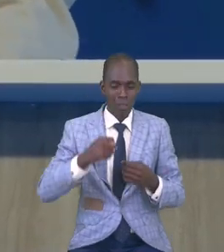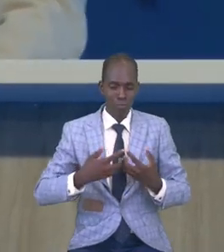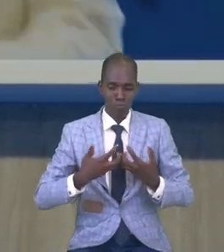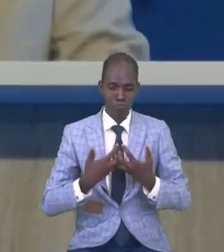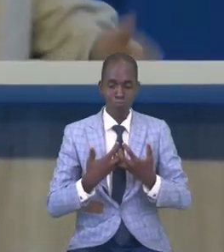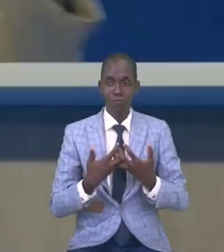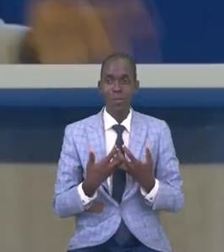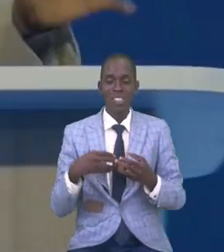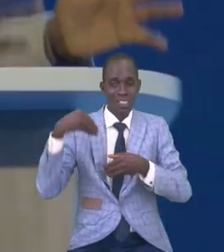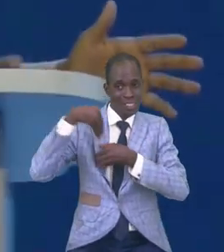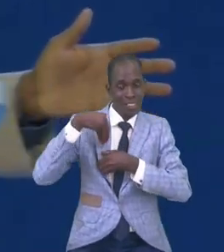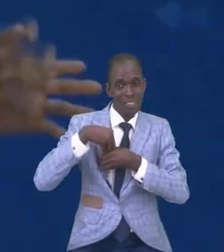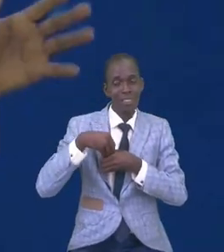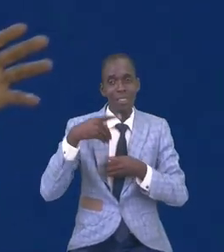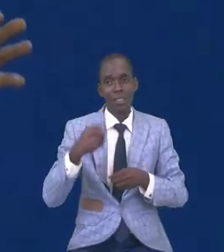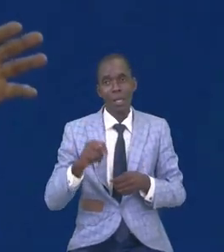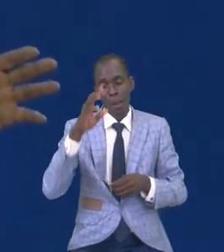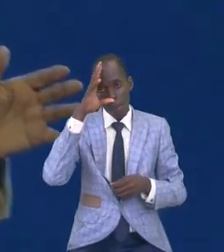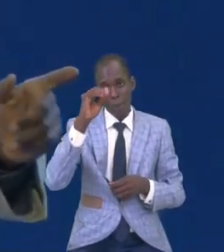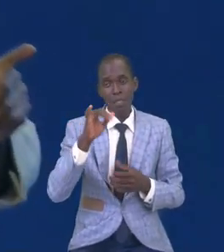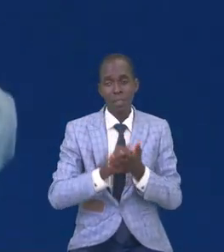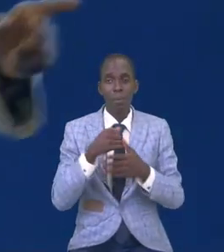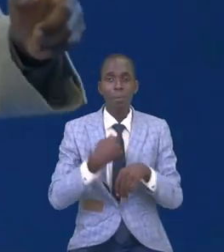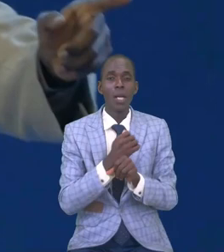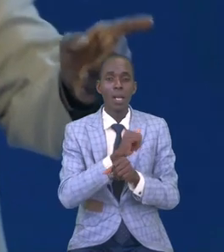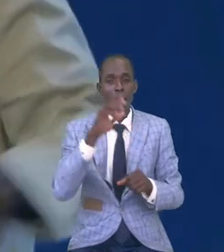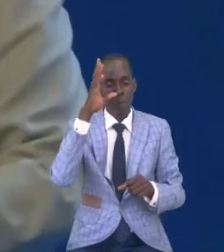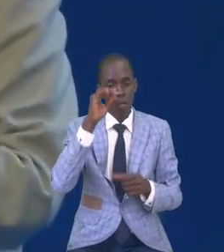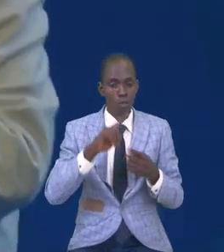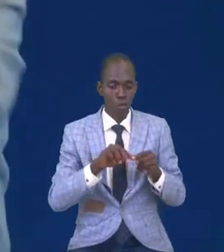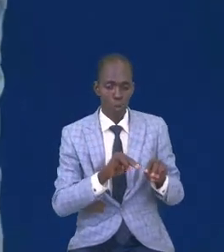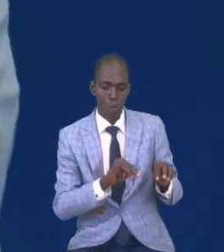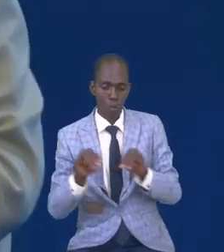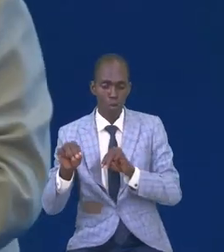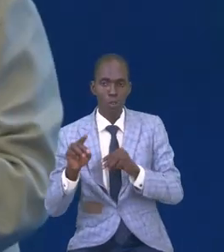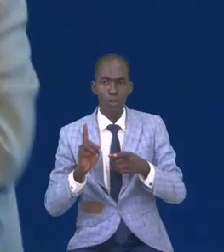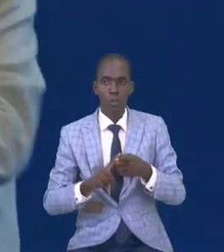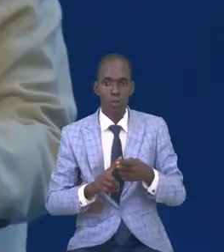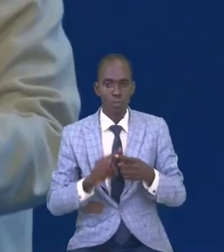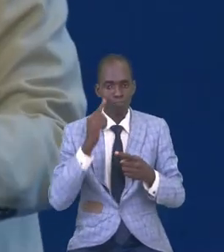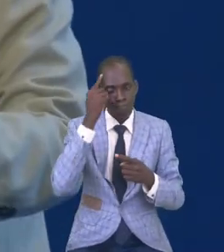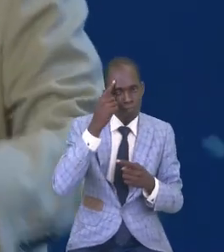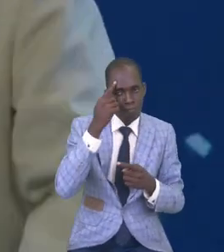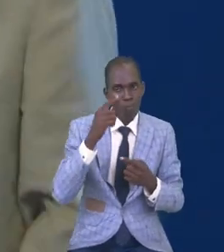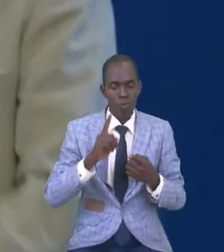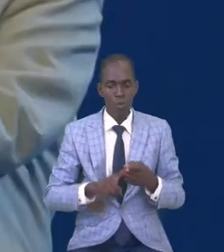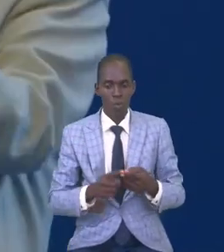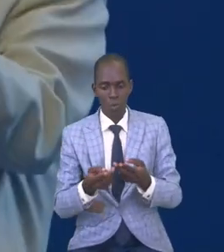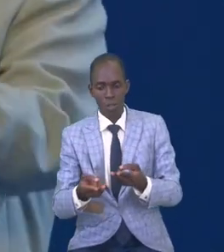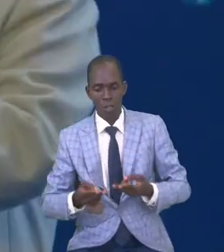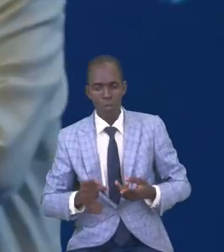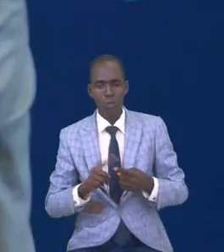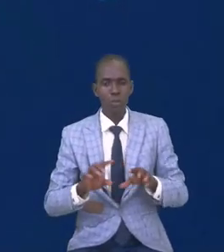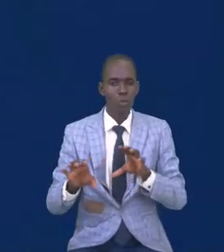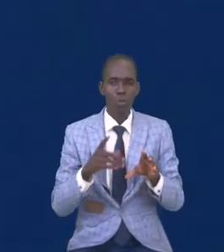man that makes a man to move, to act, to think, to live, and to do